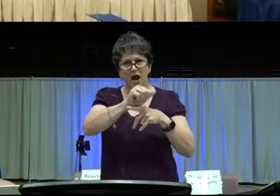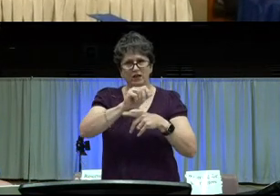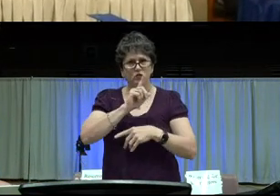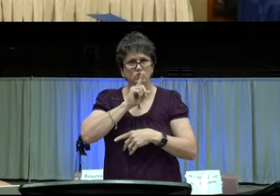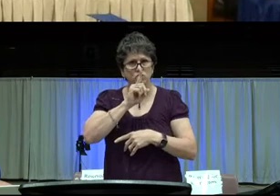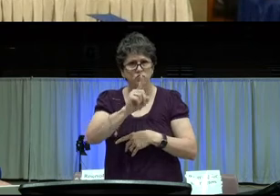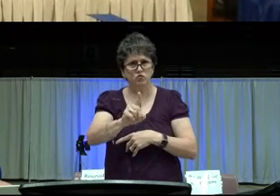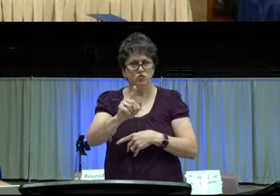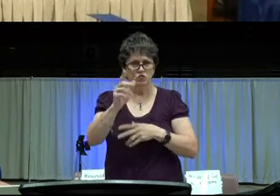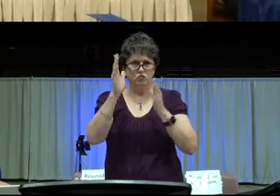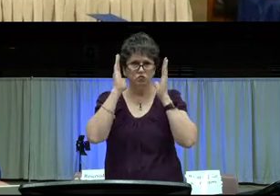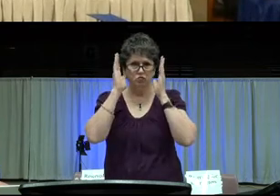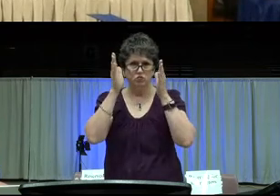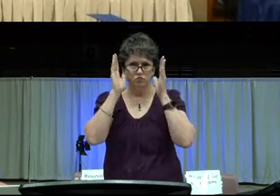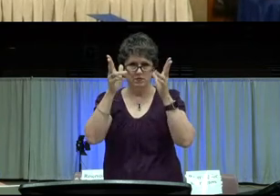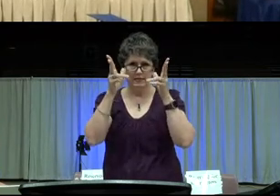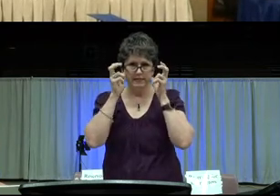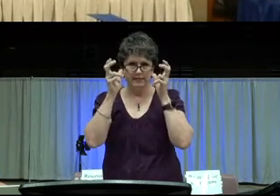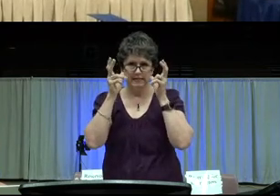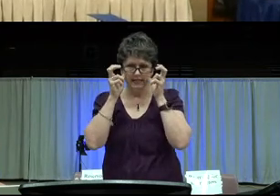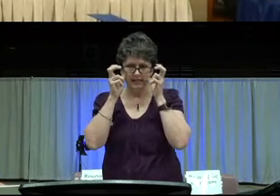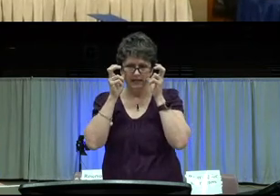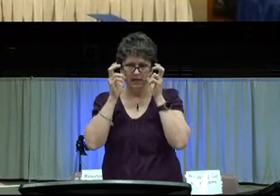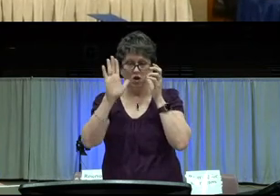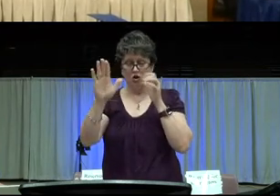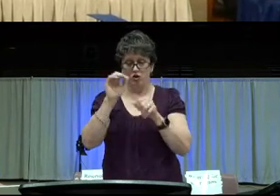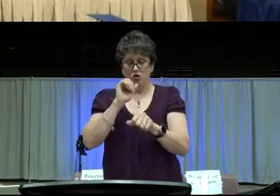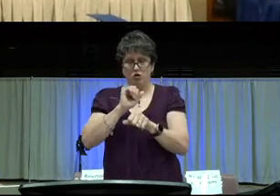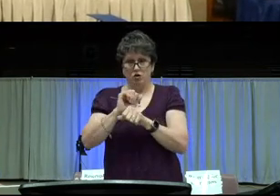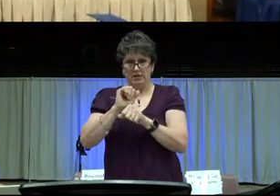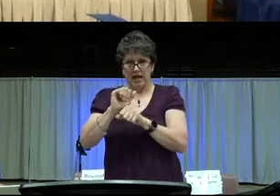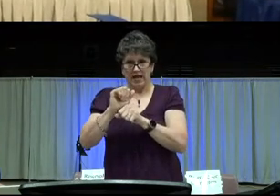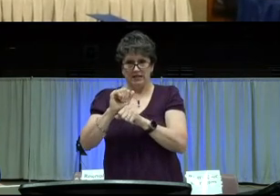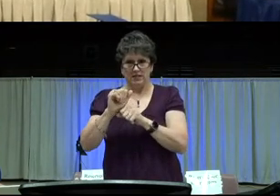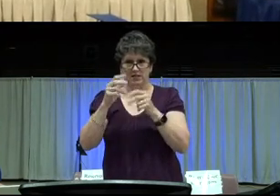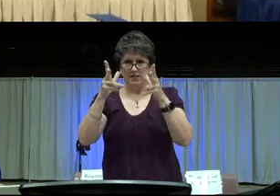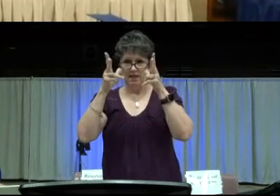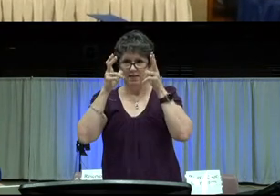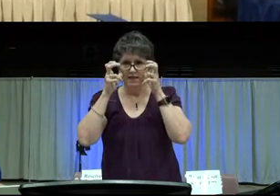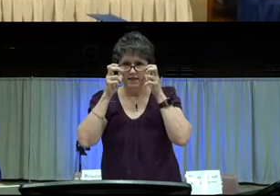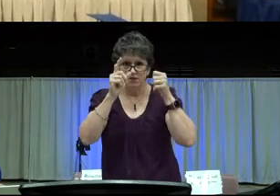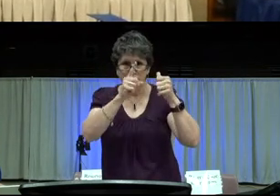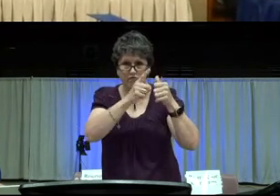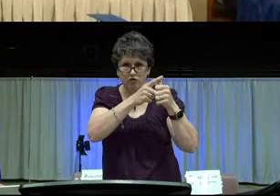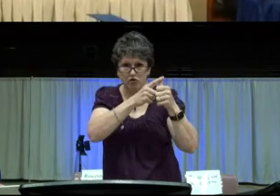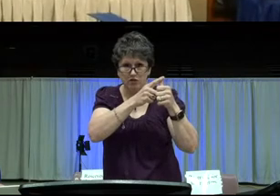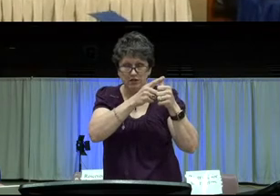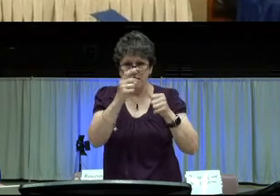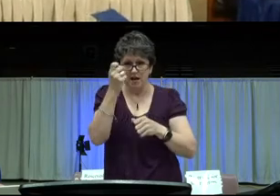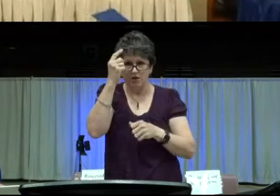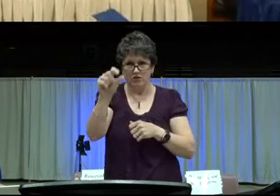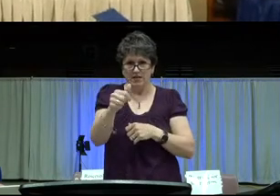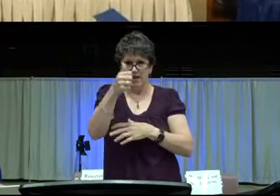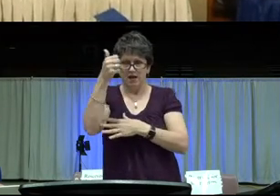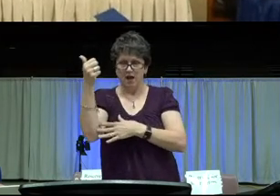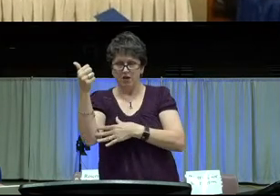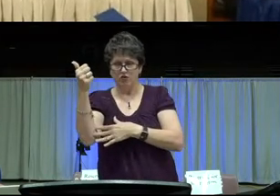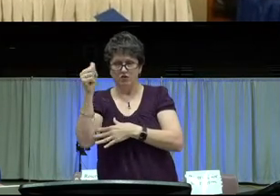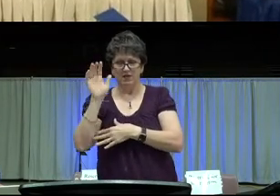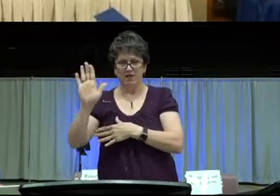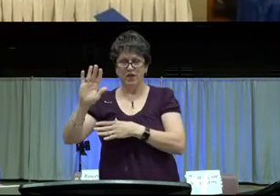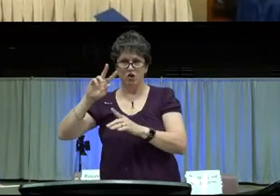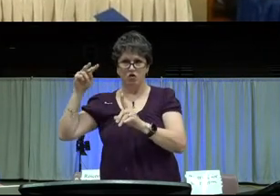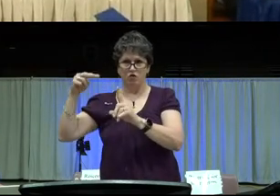Practice true listening. Your task is to listen first to understand others and